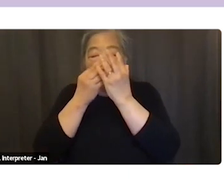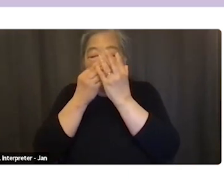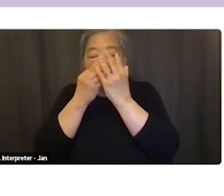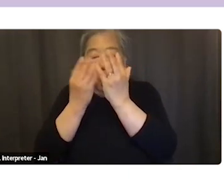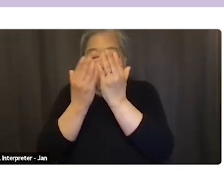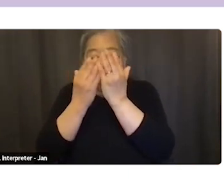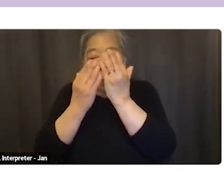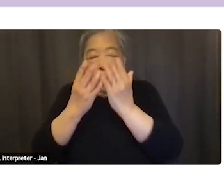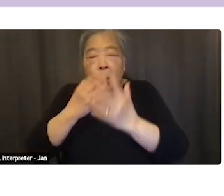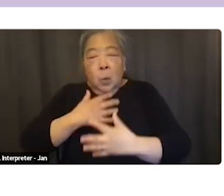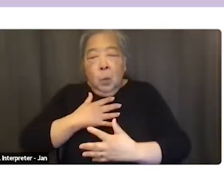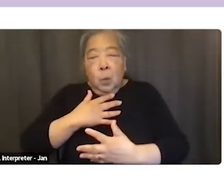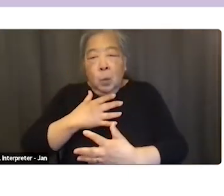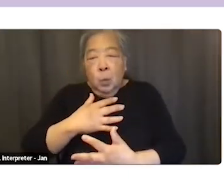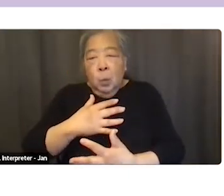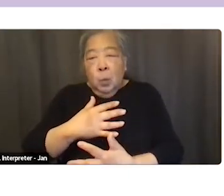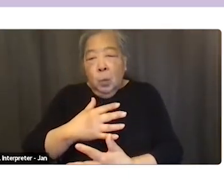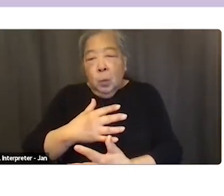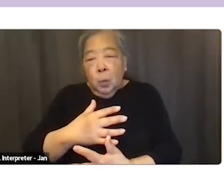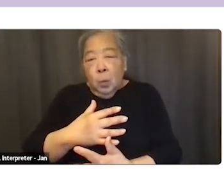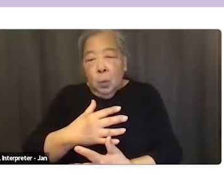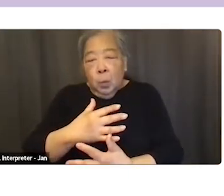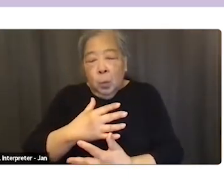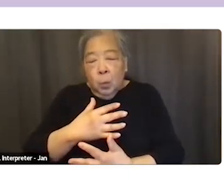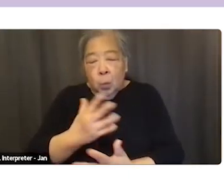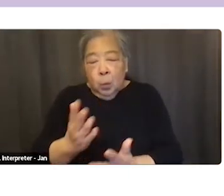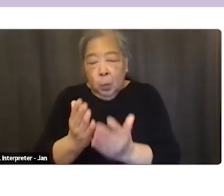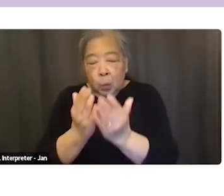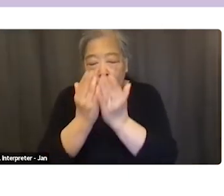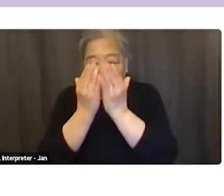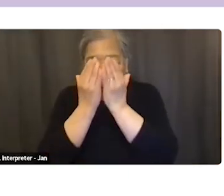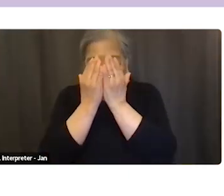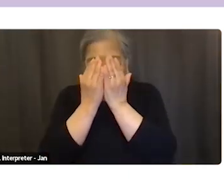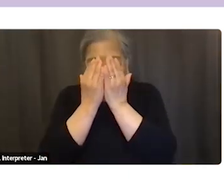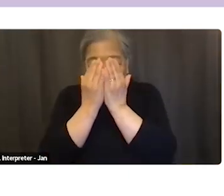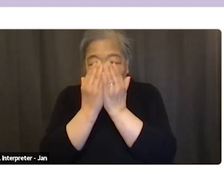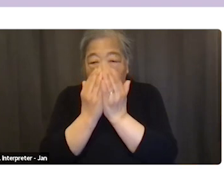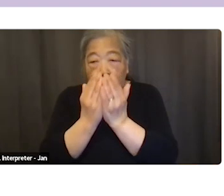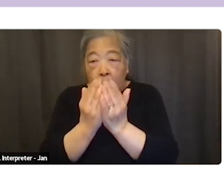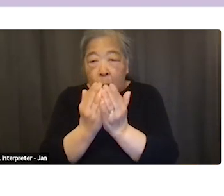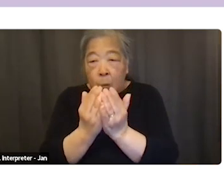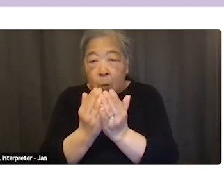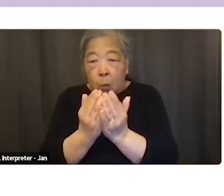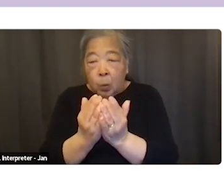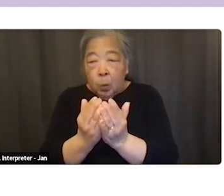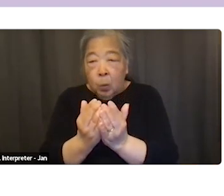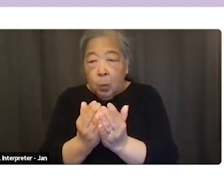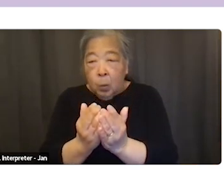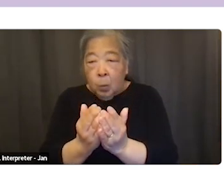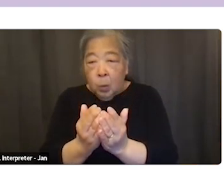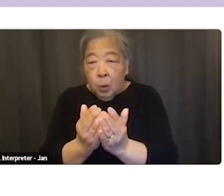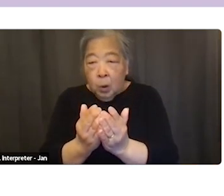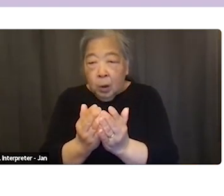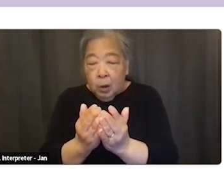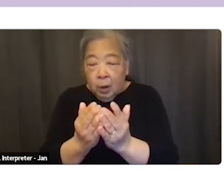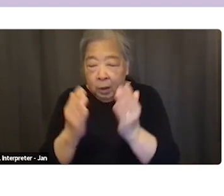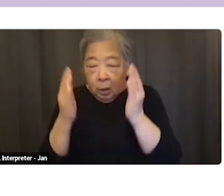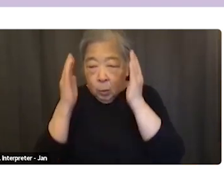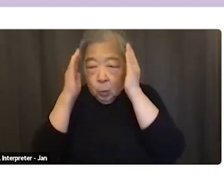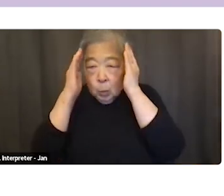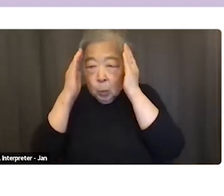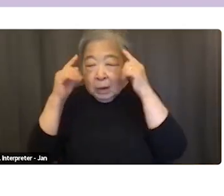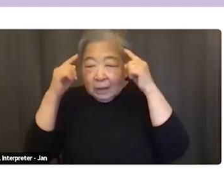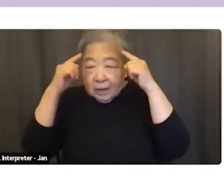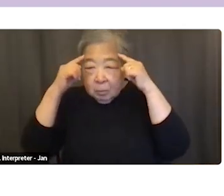Long, deep breaths. And then sweep your hands right beside the temples of the head or by the ears,